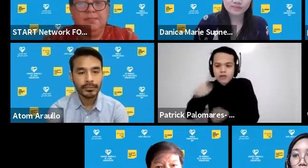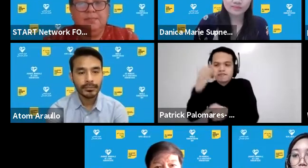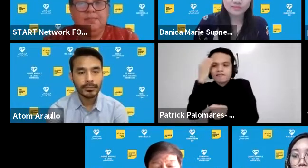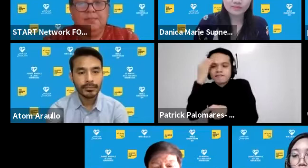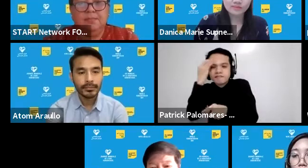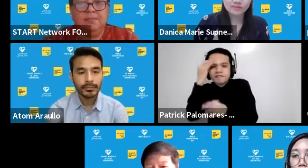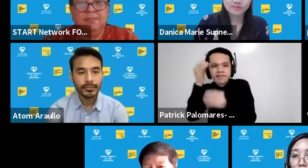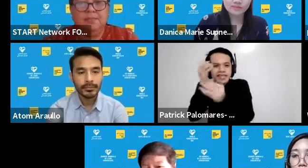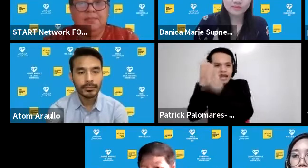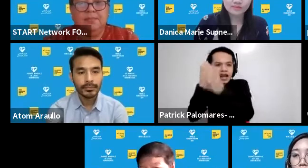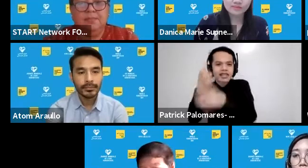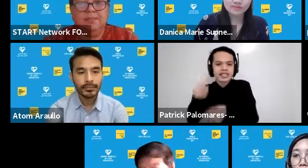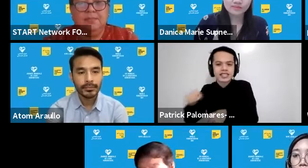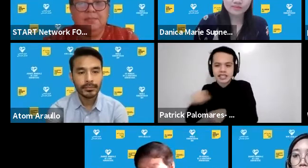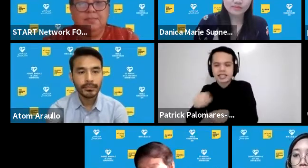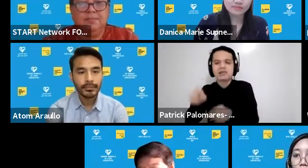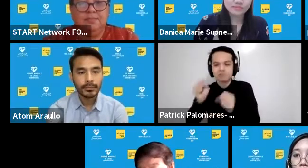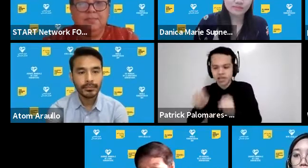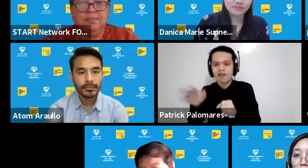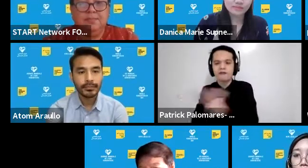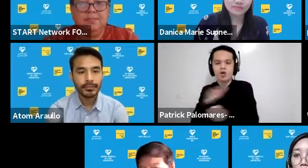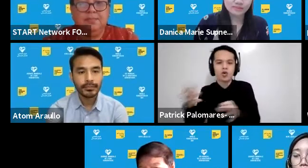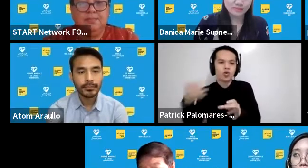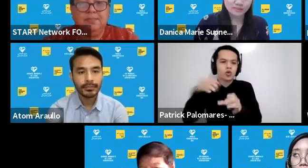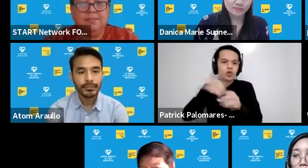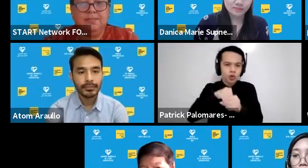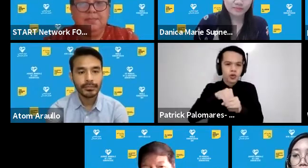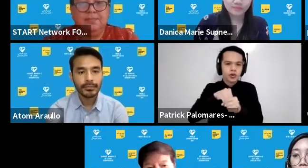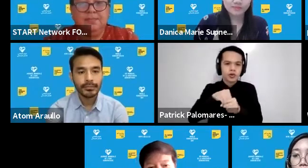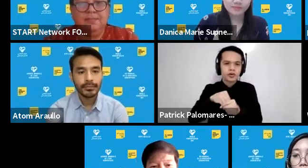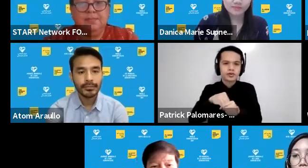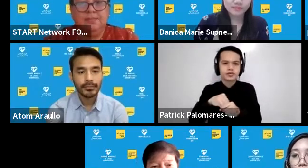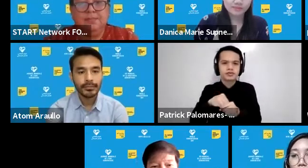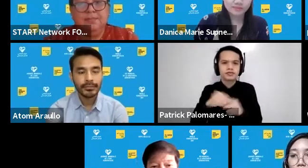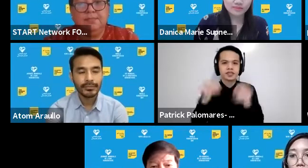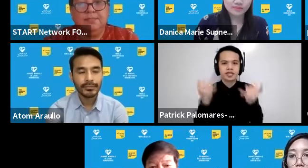to be able to fully participate to these consultative activities.